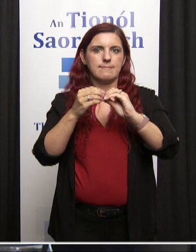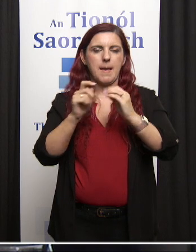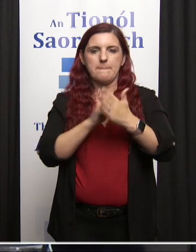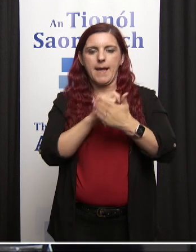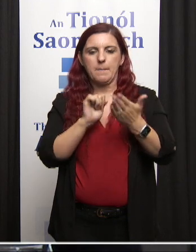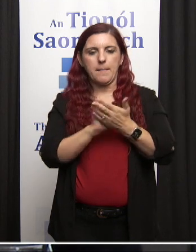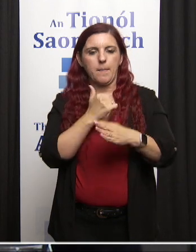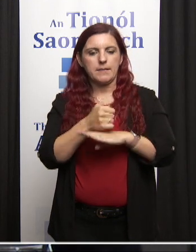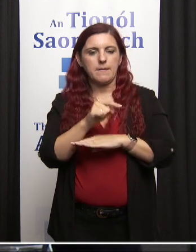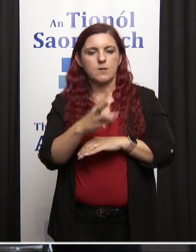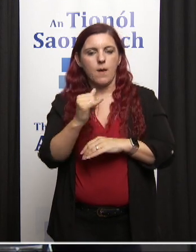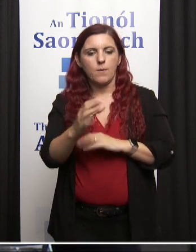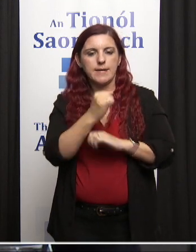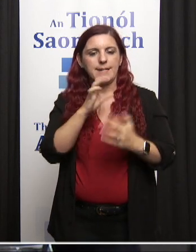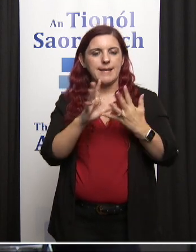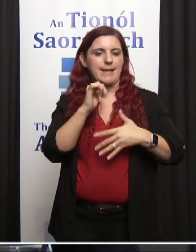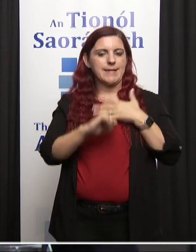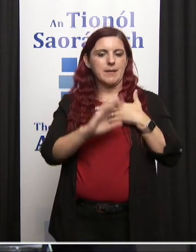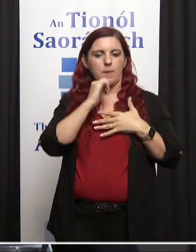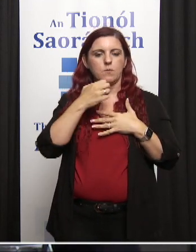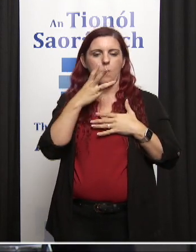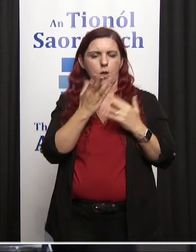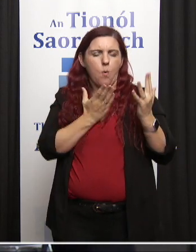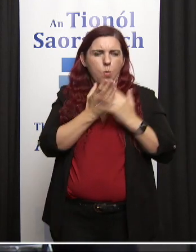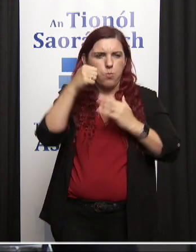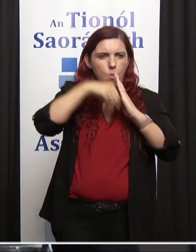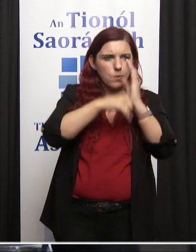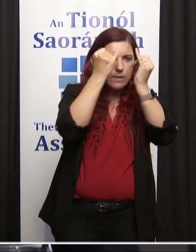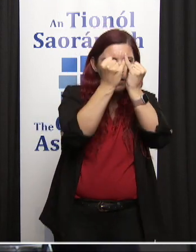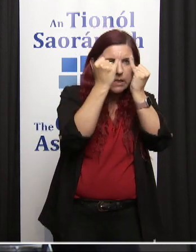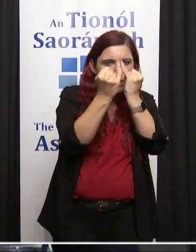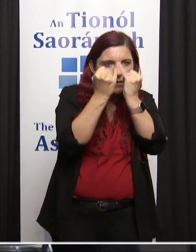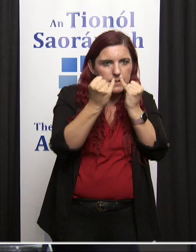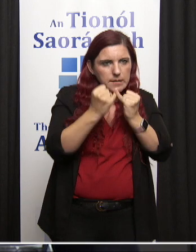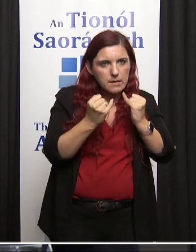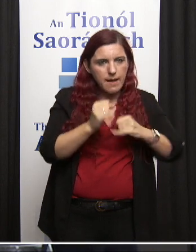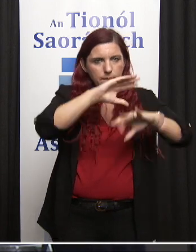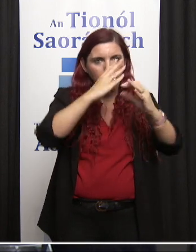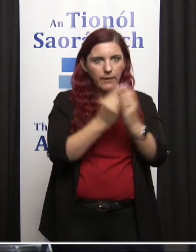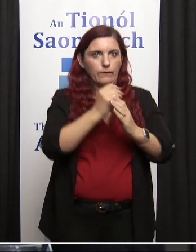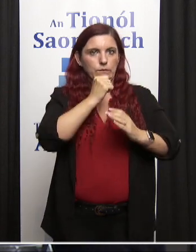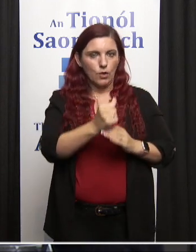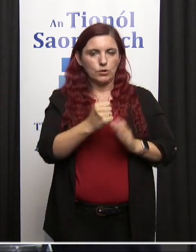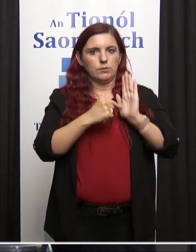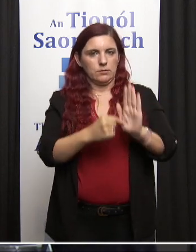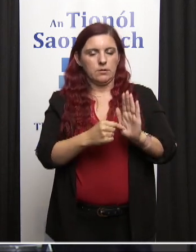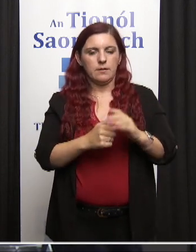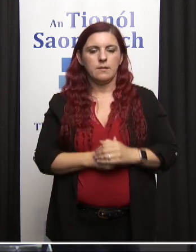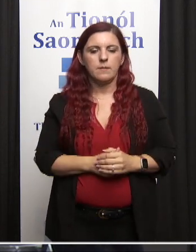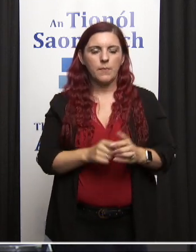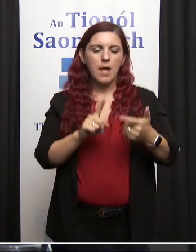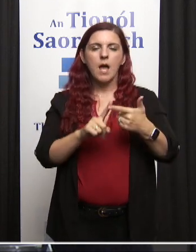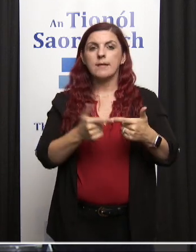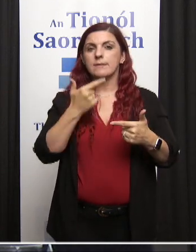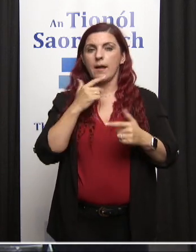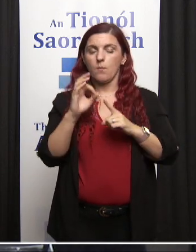why we're going to take 10 days in it, because we're going to go through every single thing that you have. The second point you made